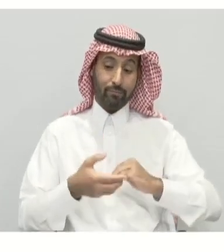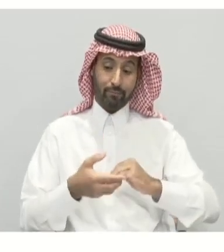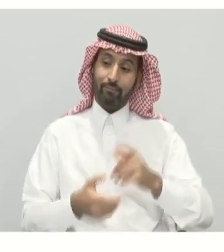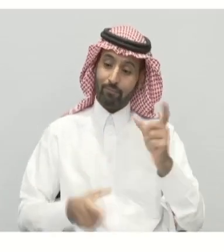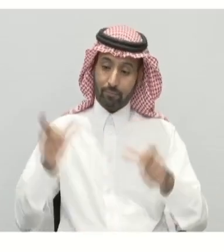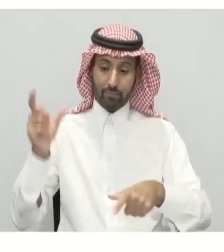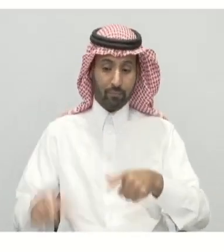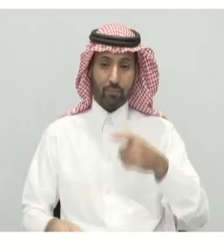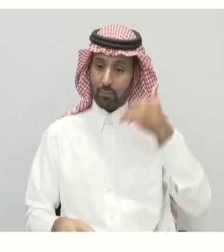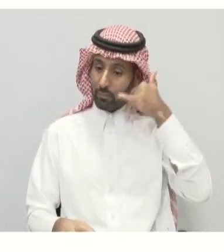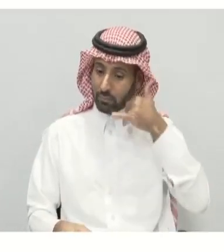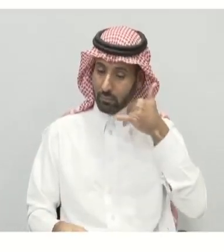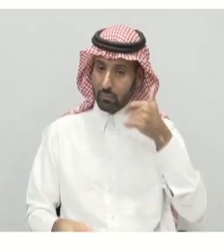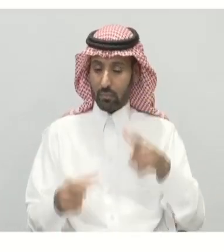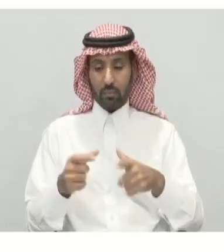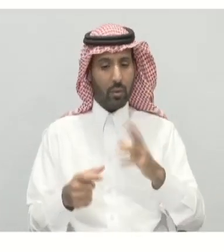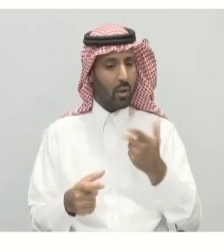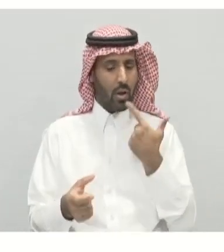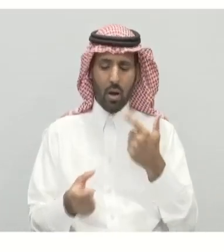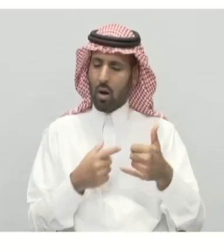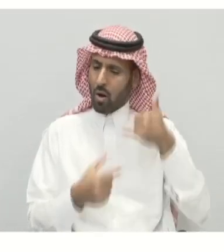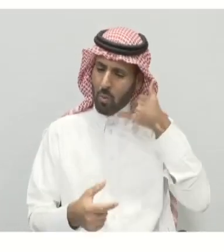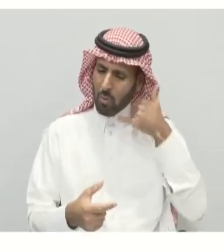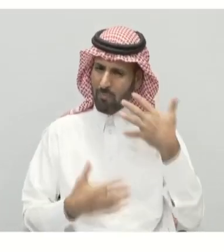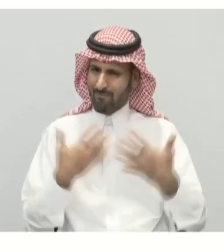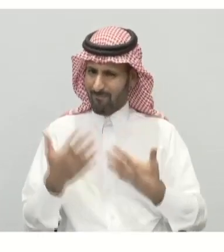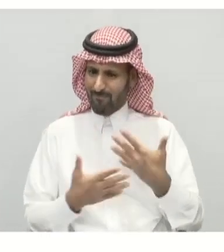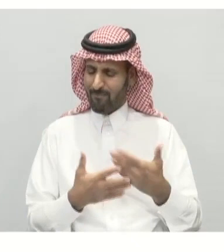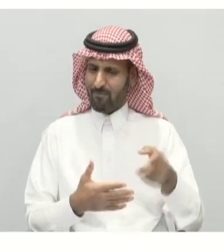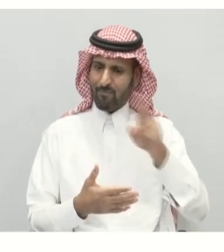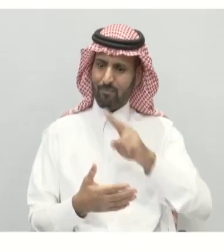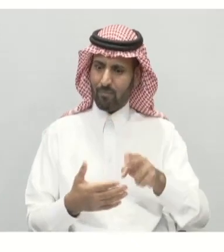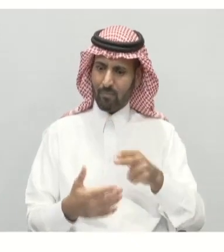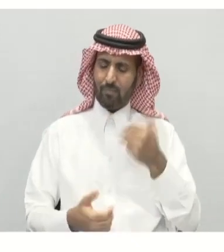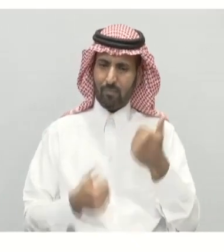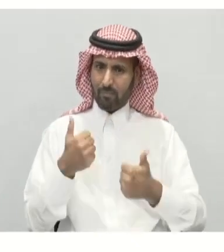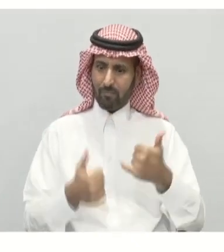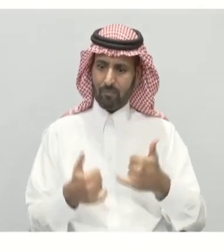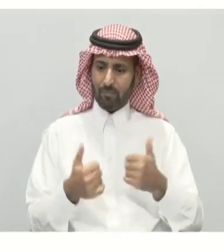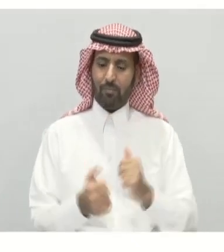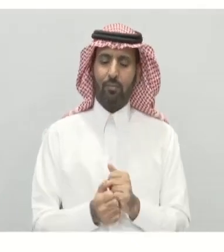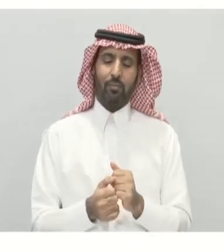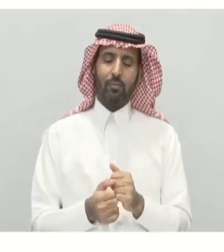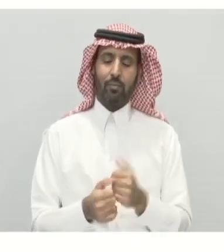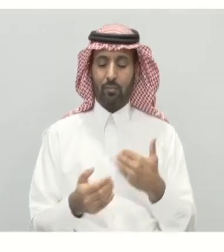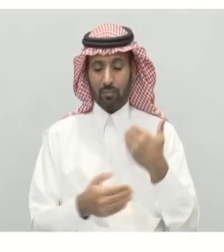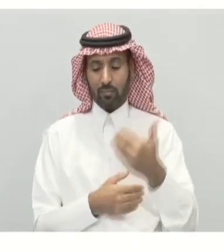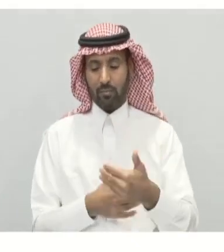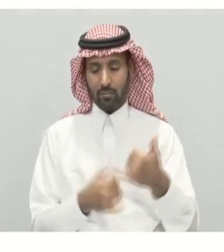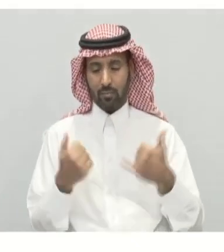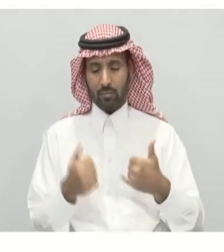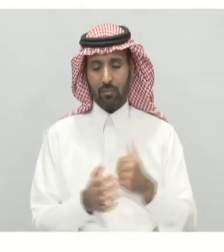is calling Muhammad so he can answer them for questions they have for the upcoming